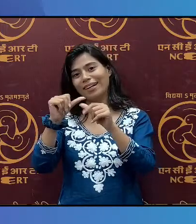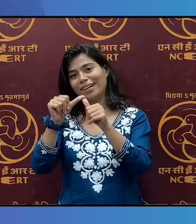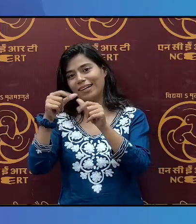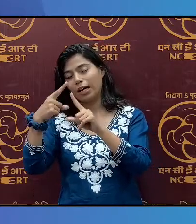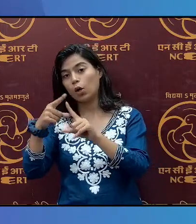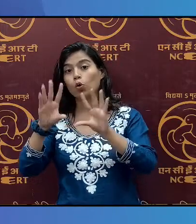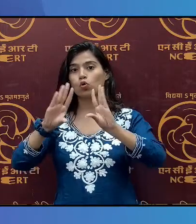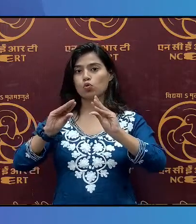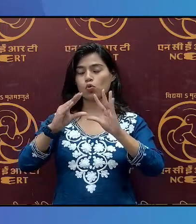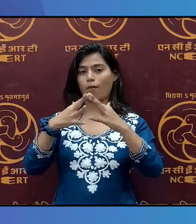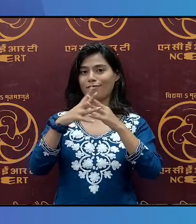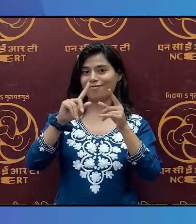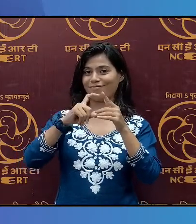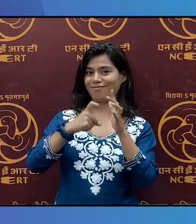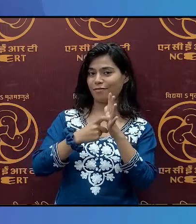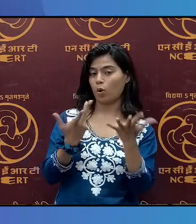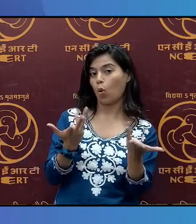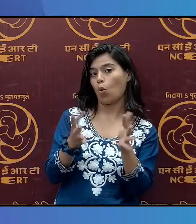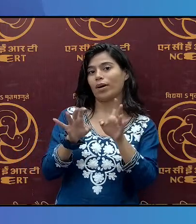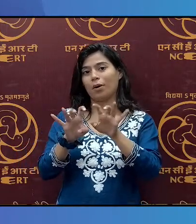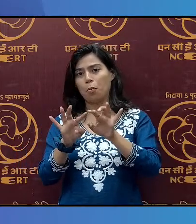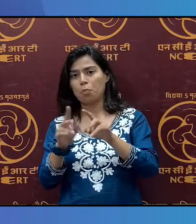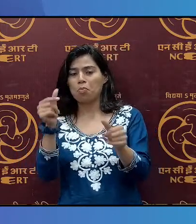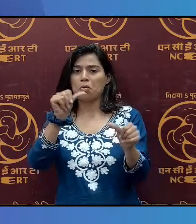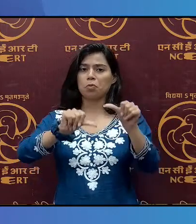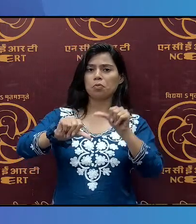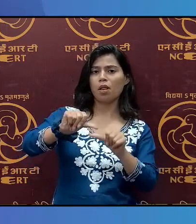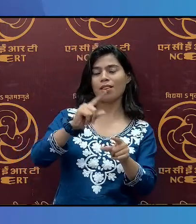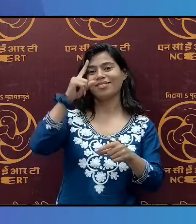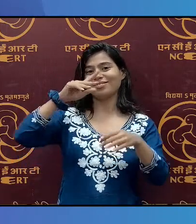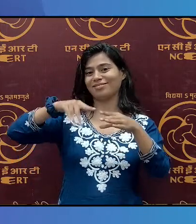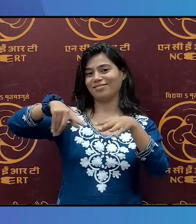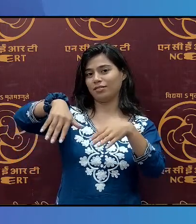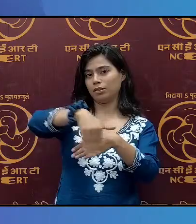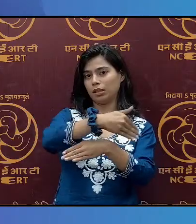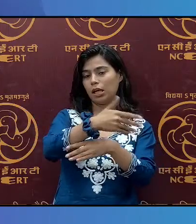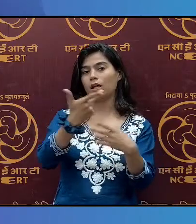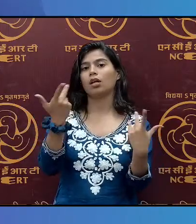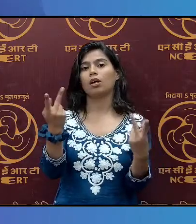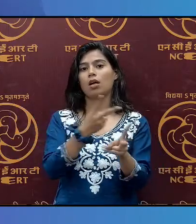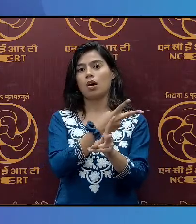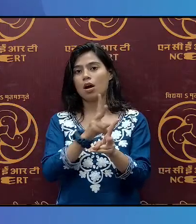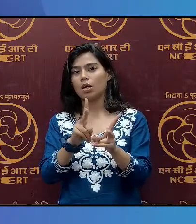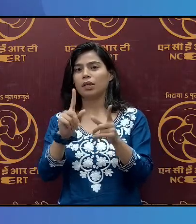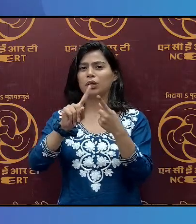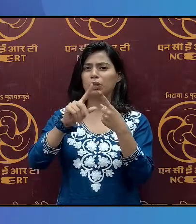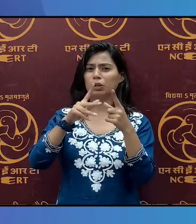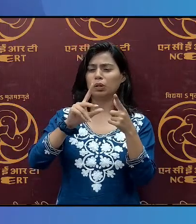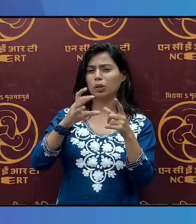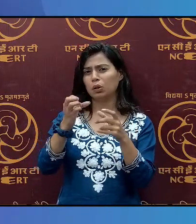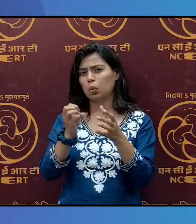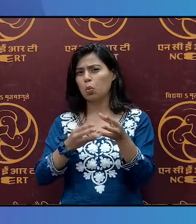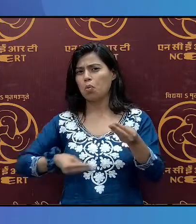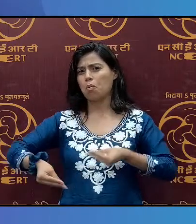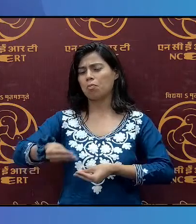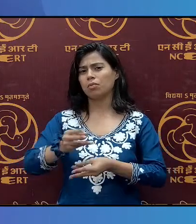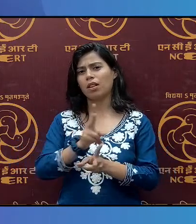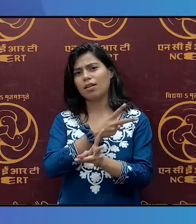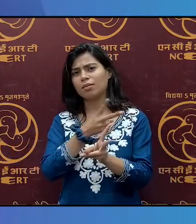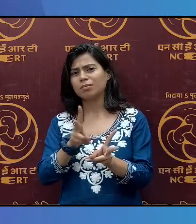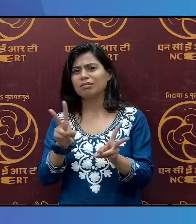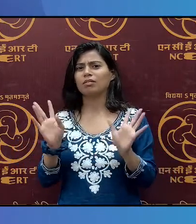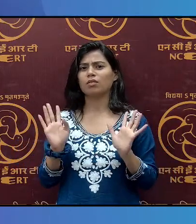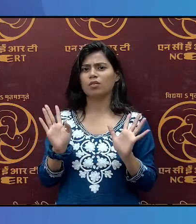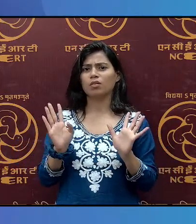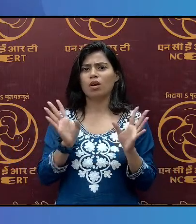software developer, computer scientists, engineers, architects, economists, and chemists. And it is